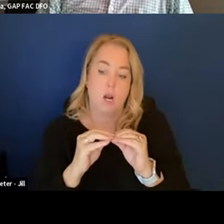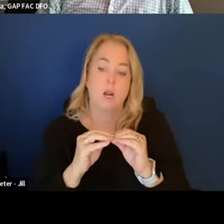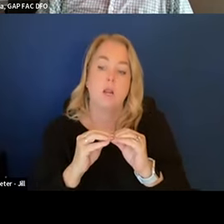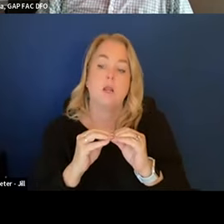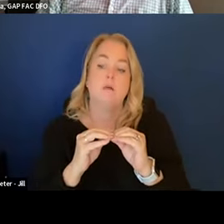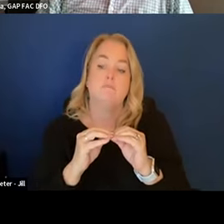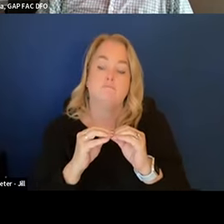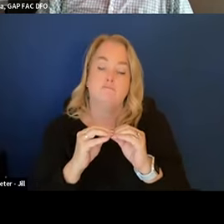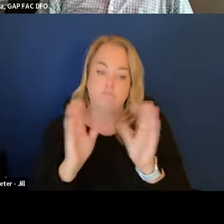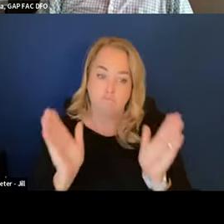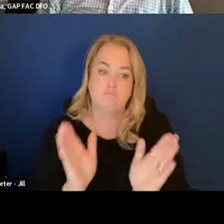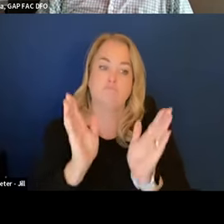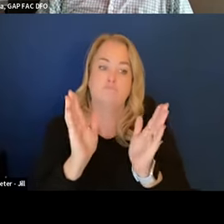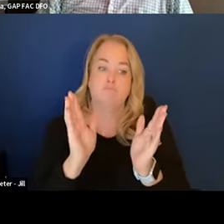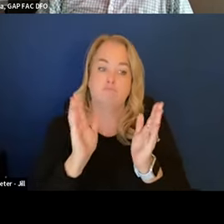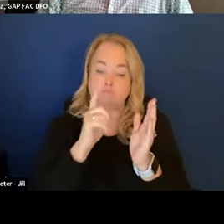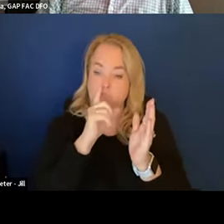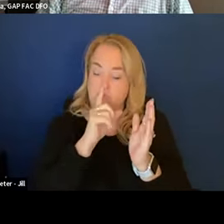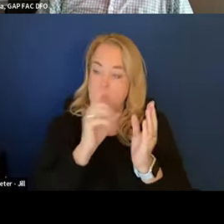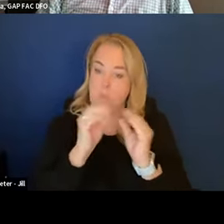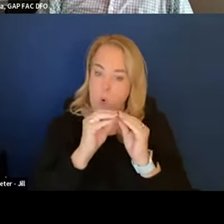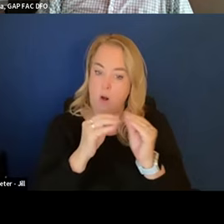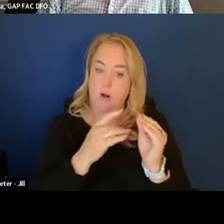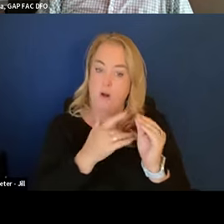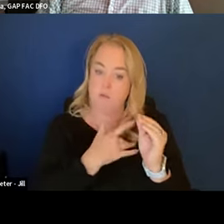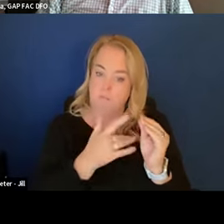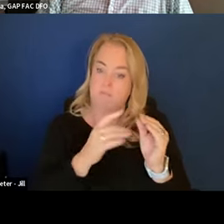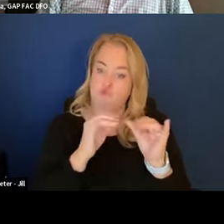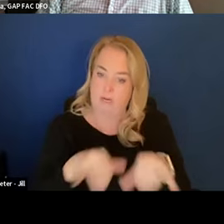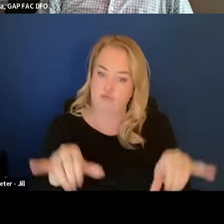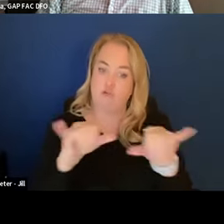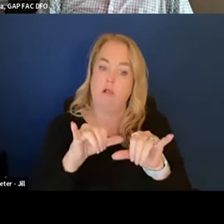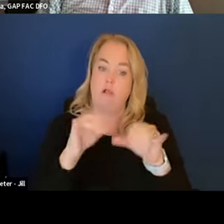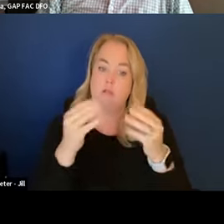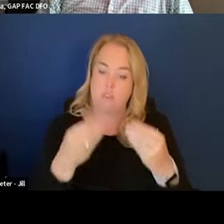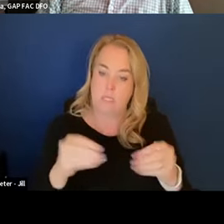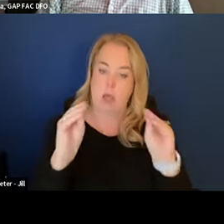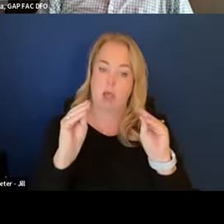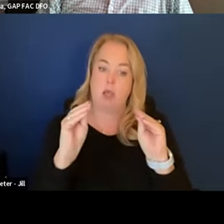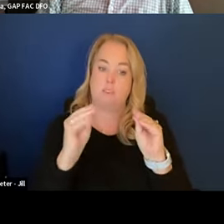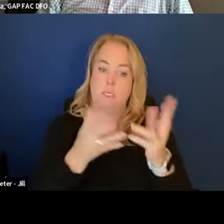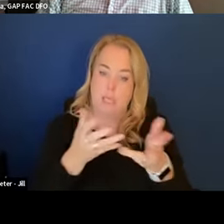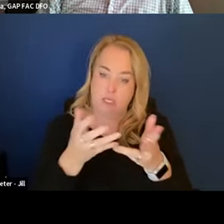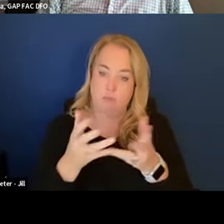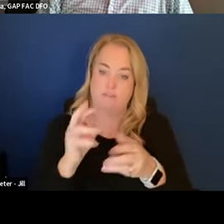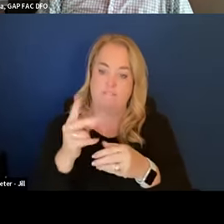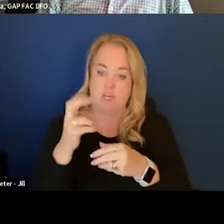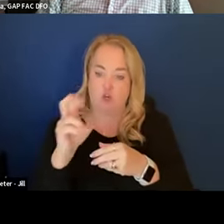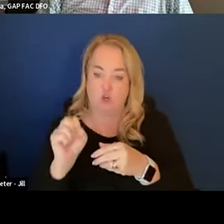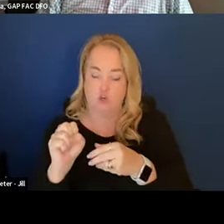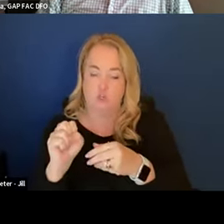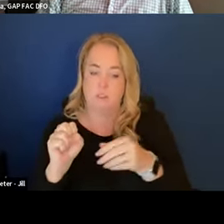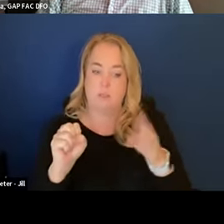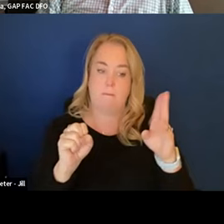to really more of a traditional sales engagement vendor buyer